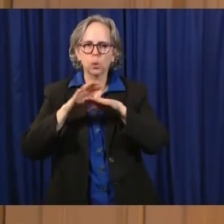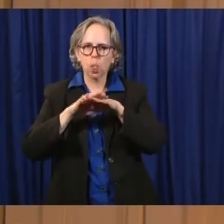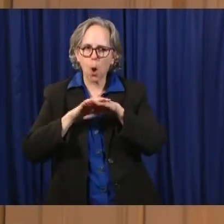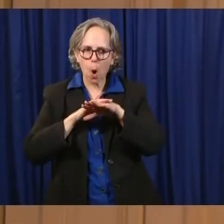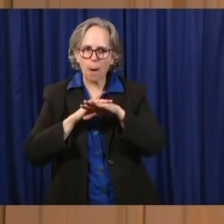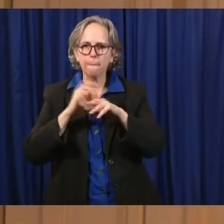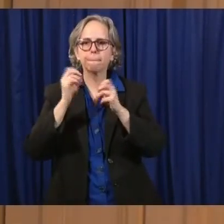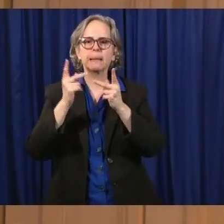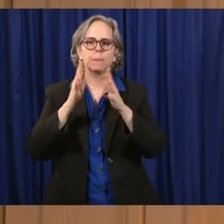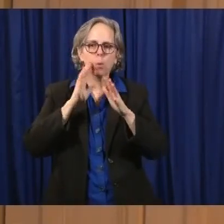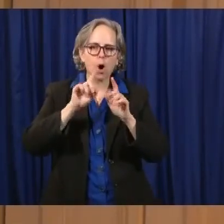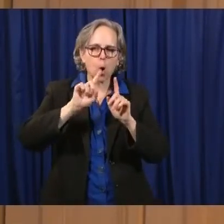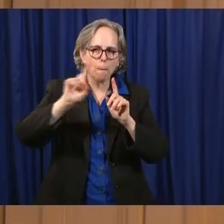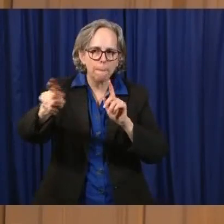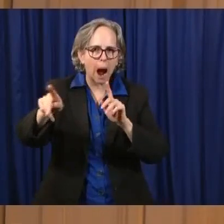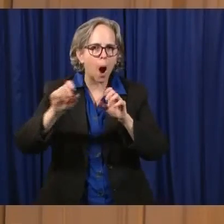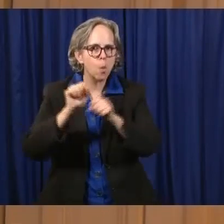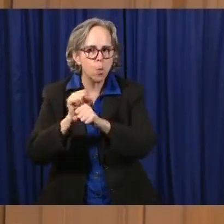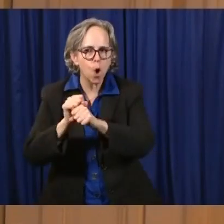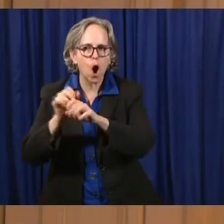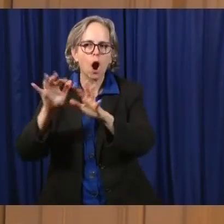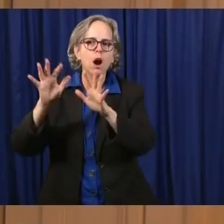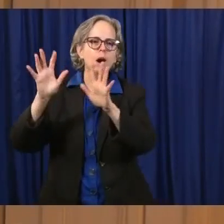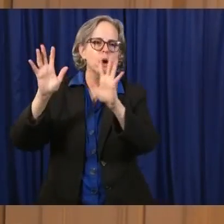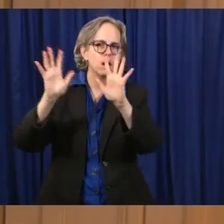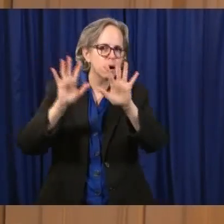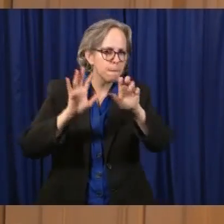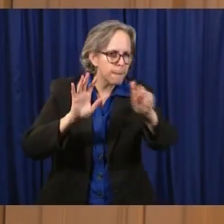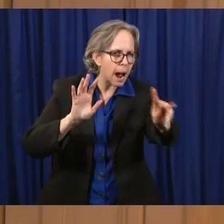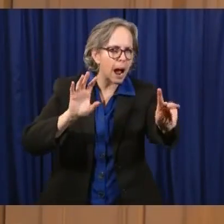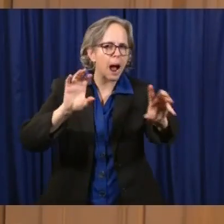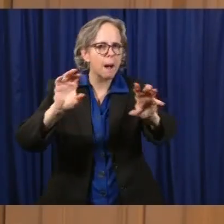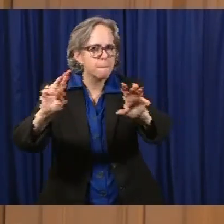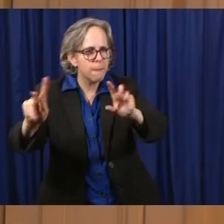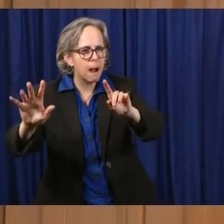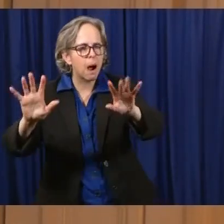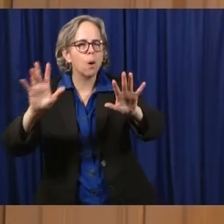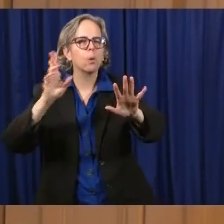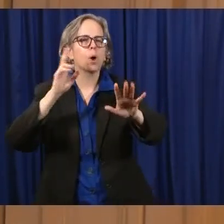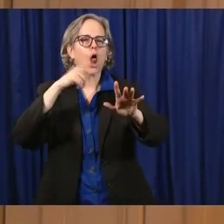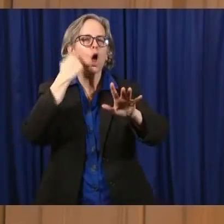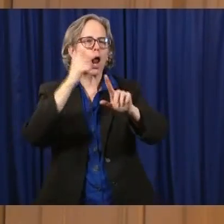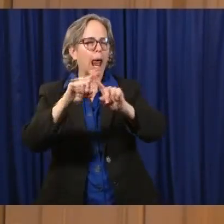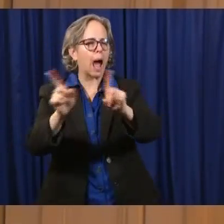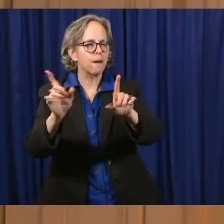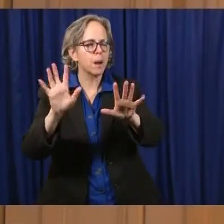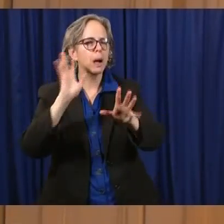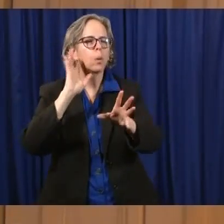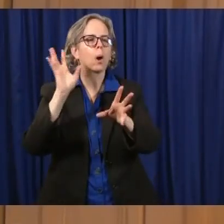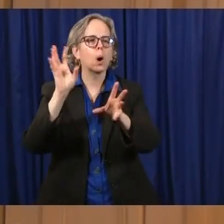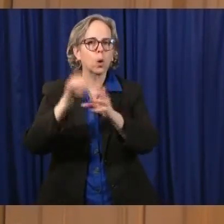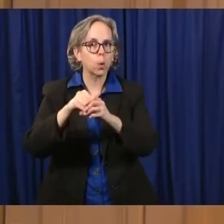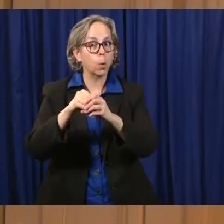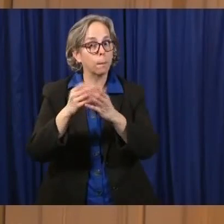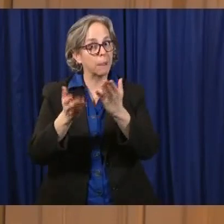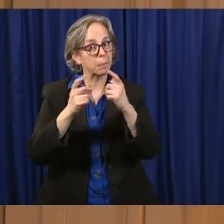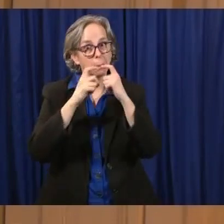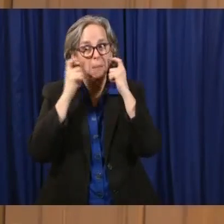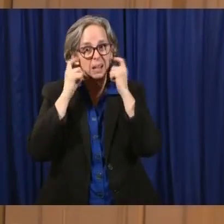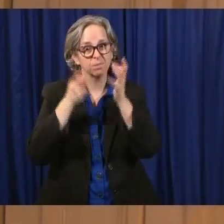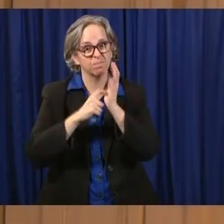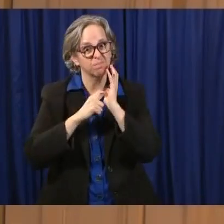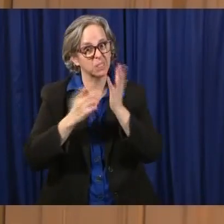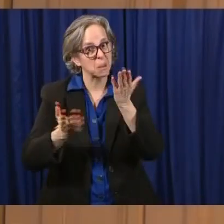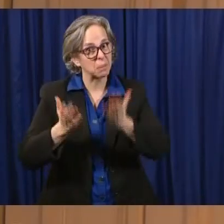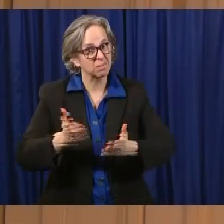and businesses all over this world are trying to put in place. And it will include these masks, and it will include